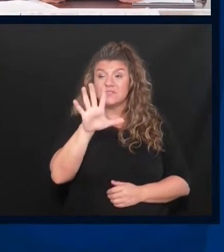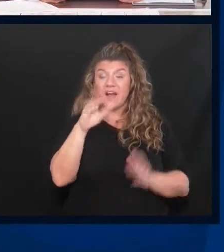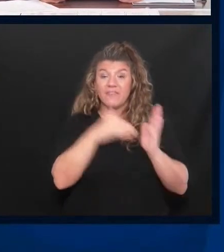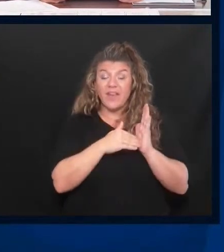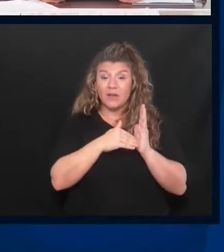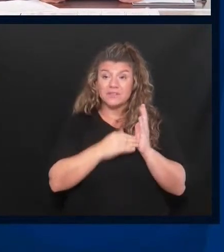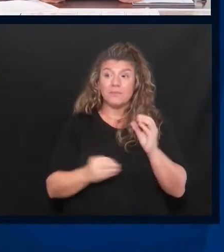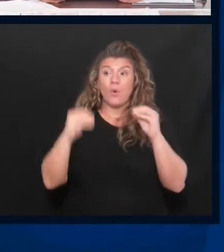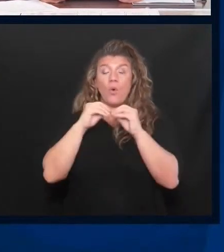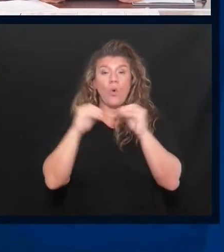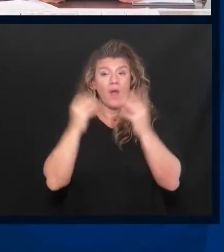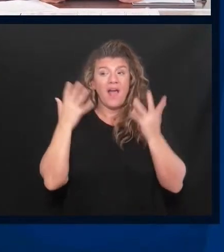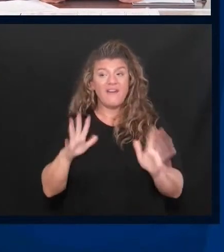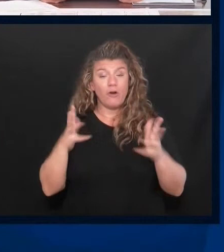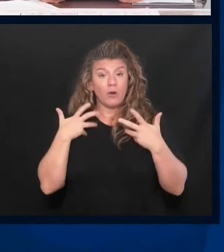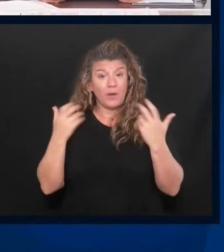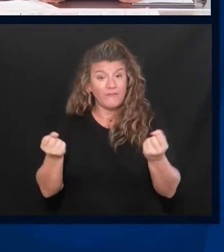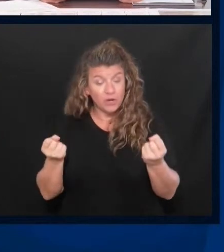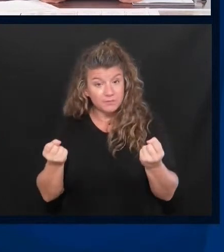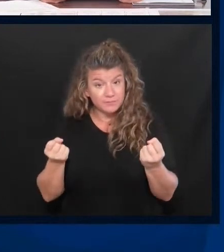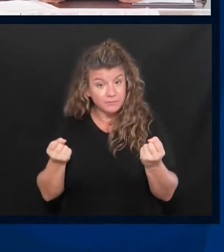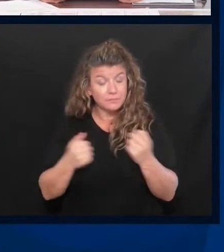165,000 plus have recovered.